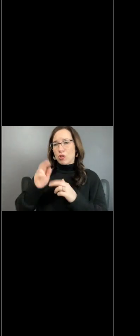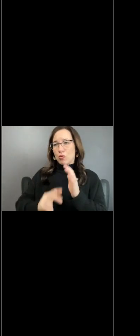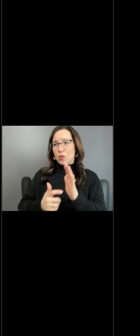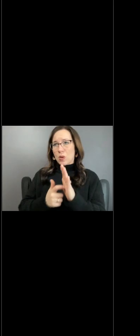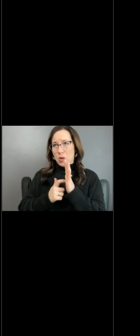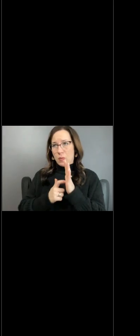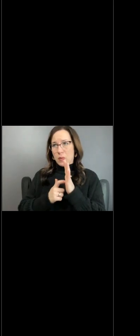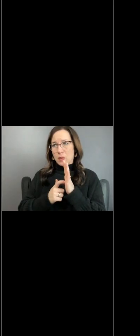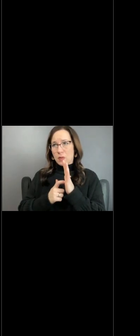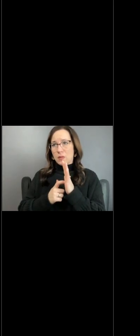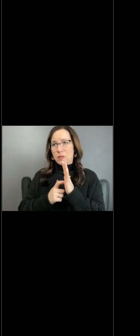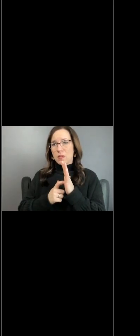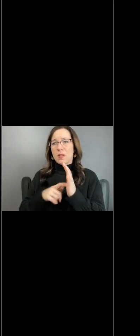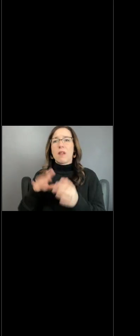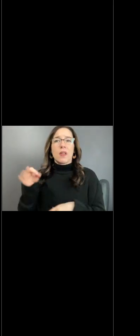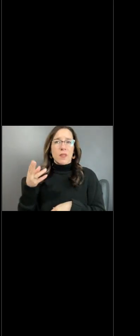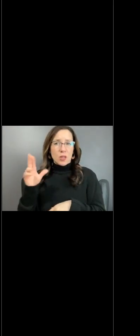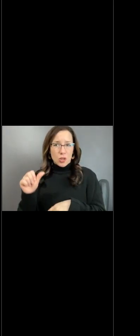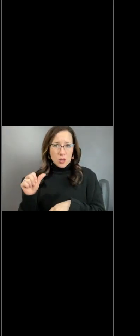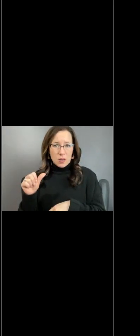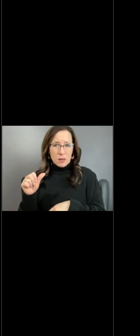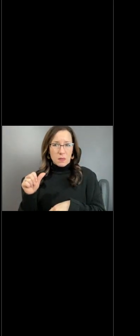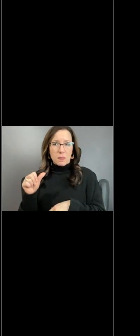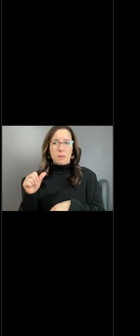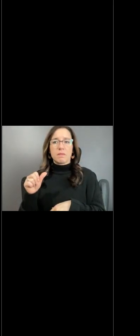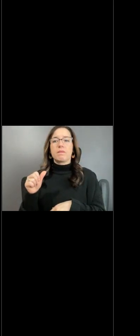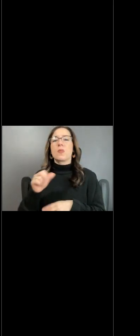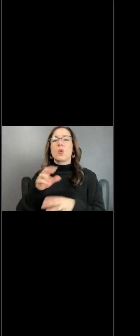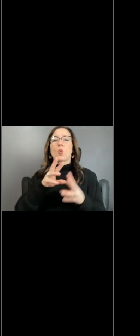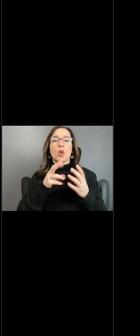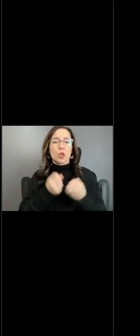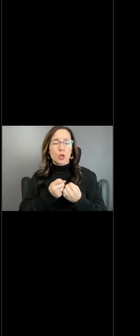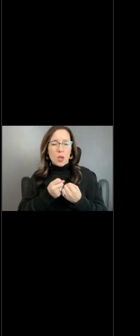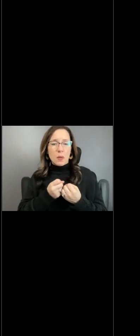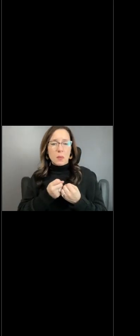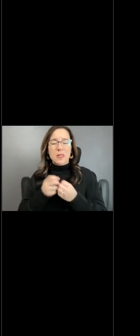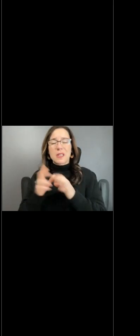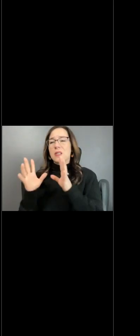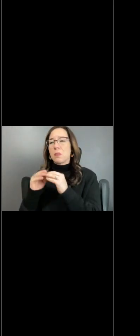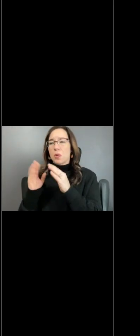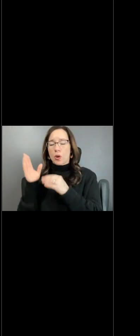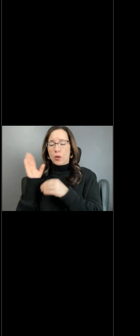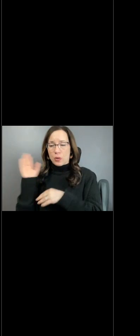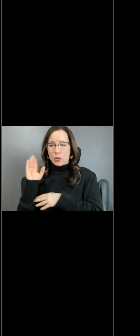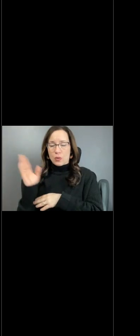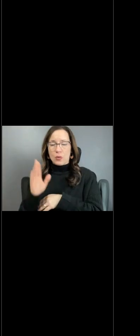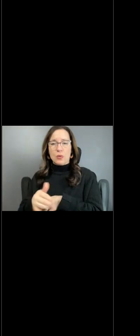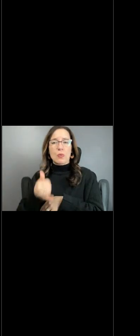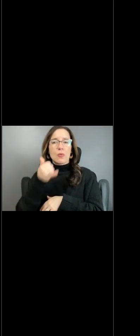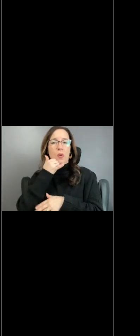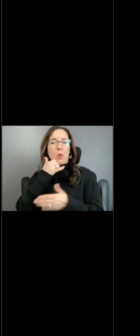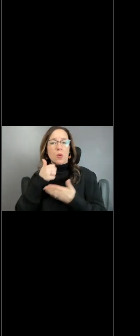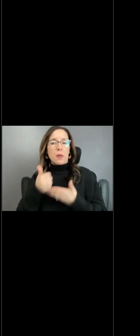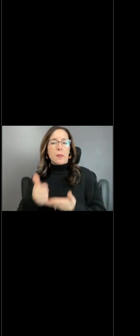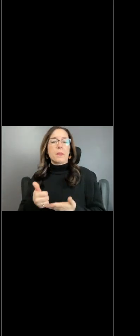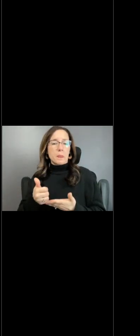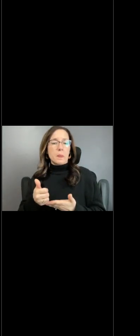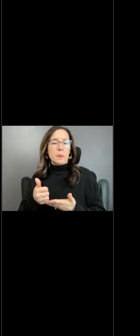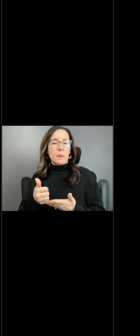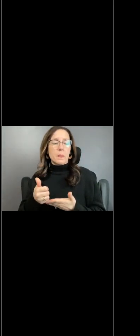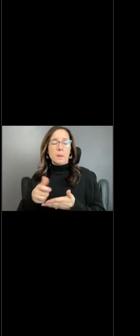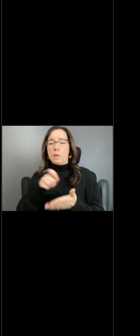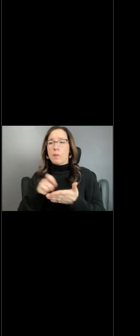requirements of the FHA through workshops and seminars, telephone assistance,